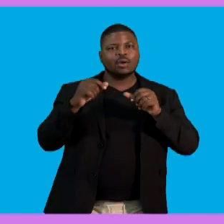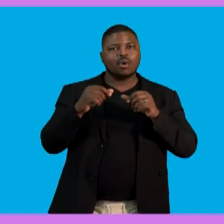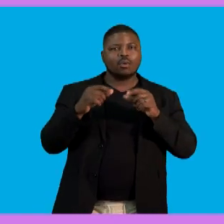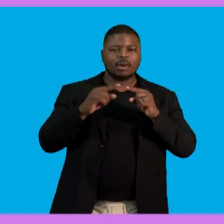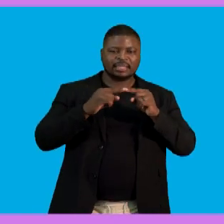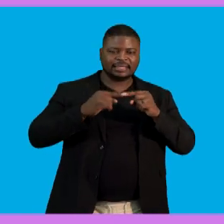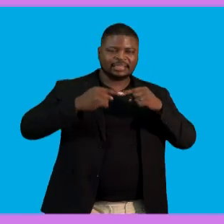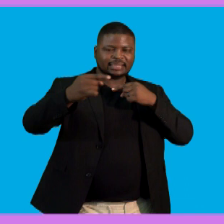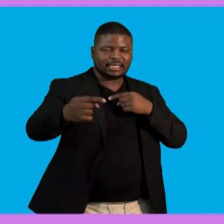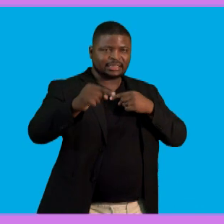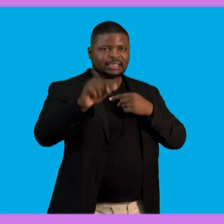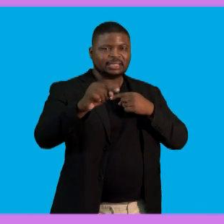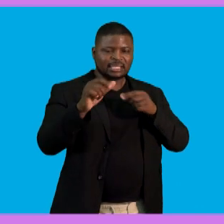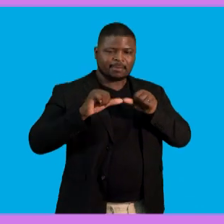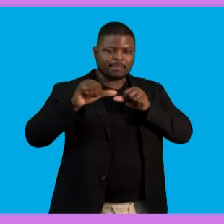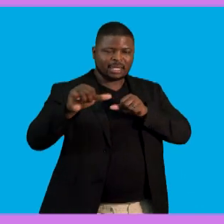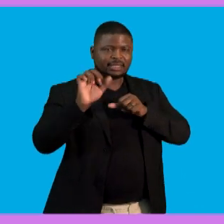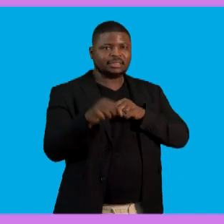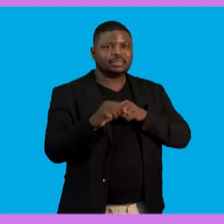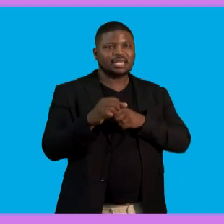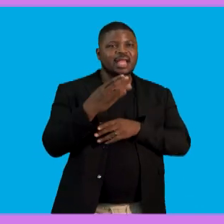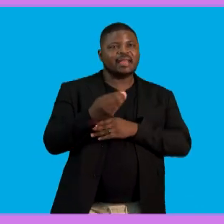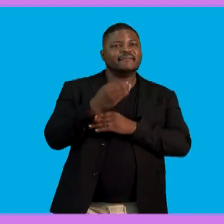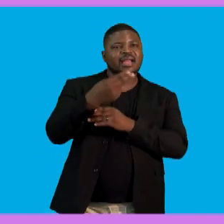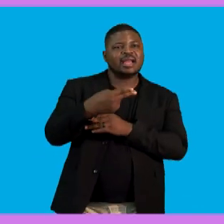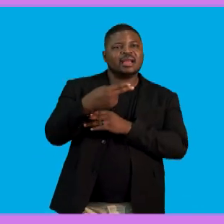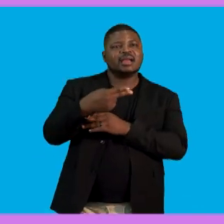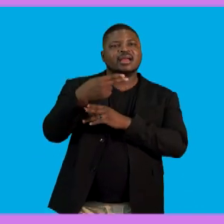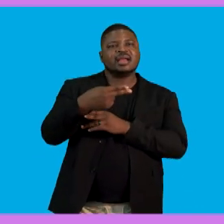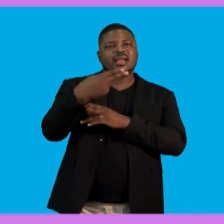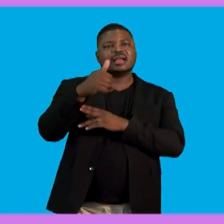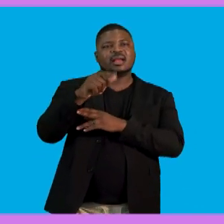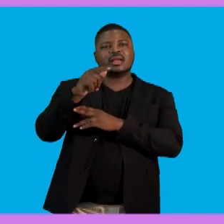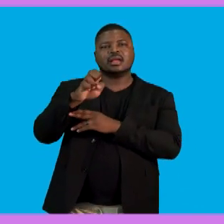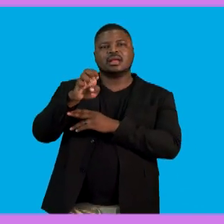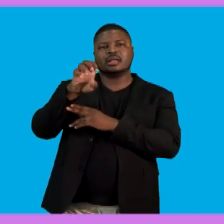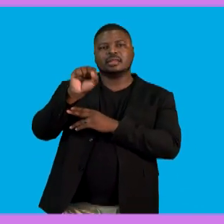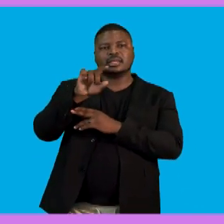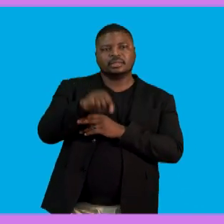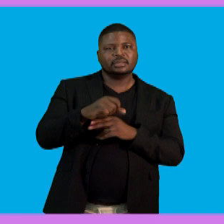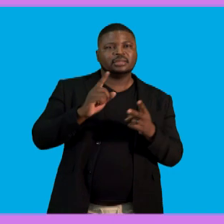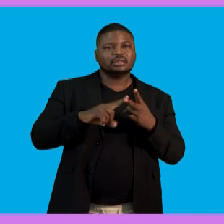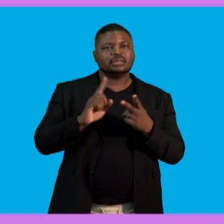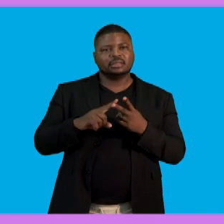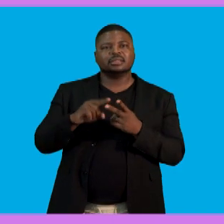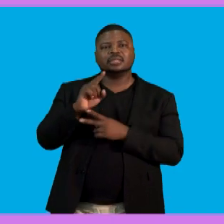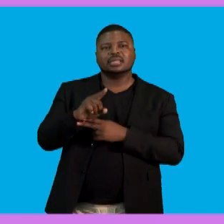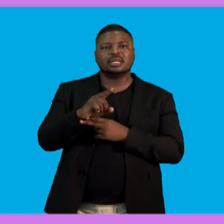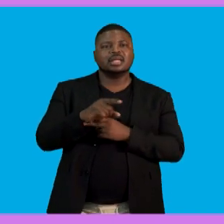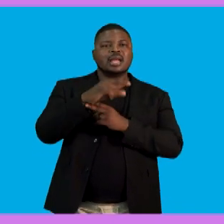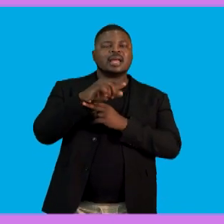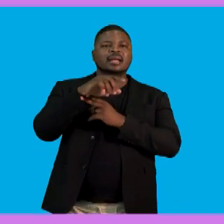of measuring distance. We also have hectometers, we also have decameters, we have meters, we